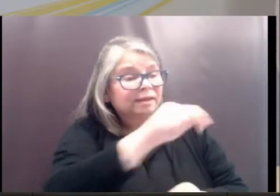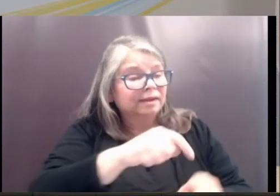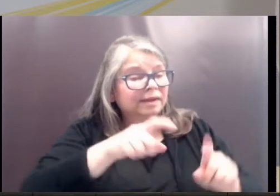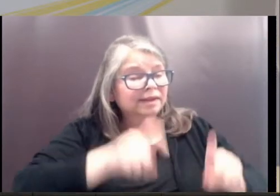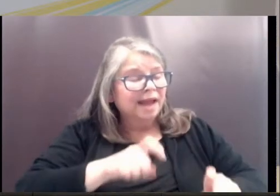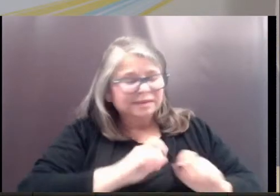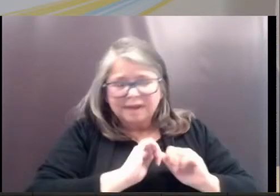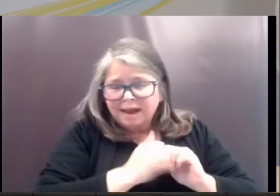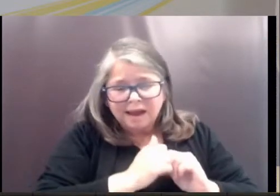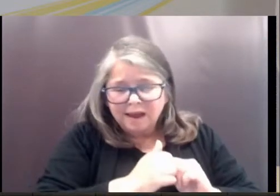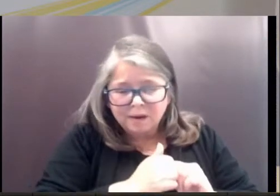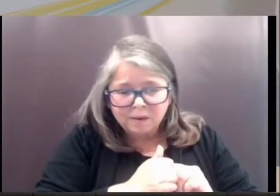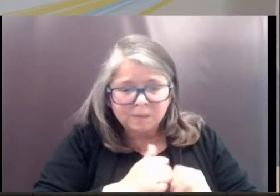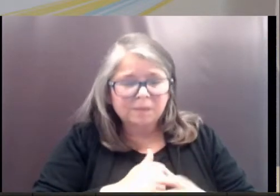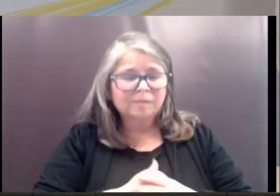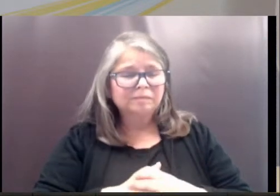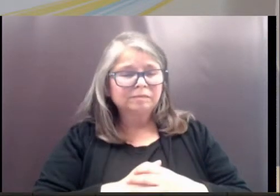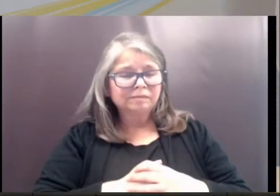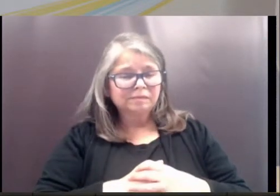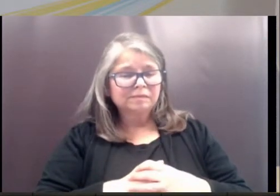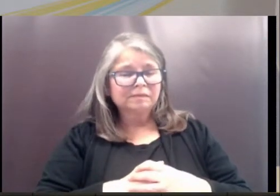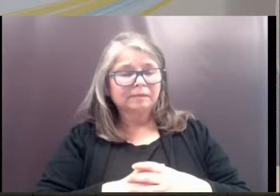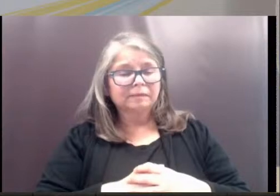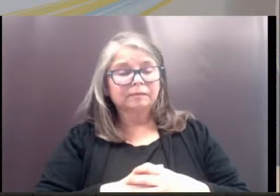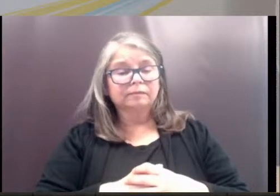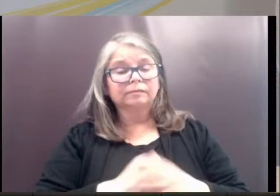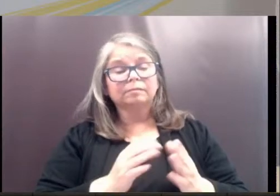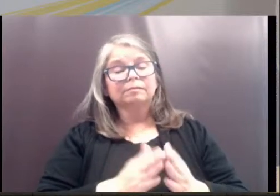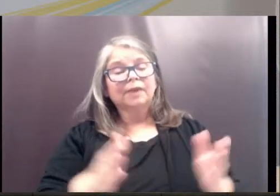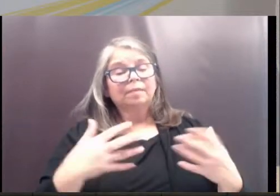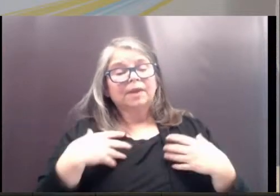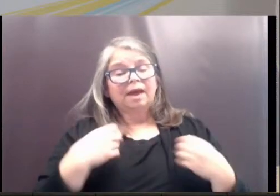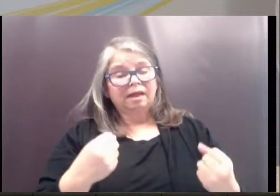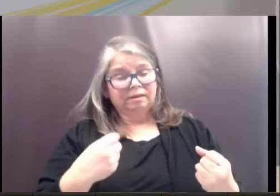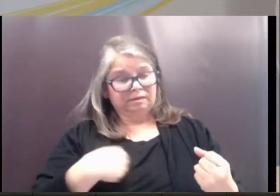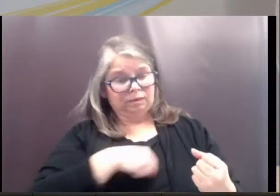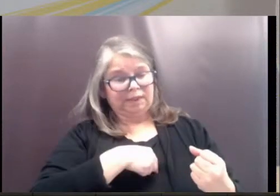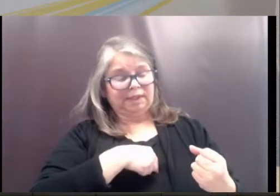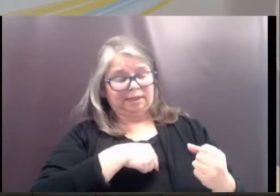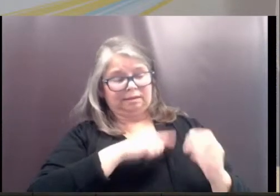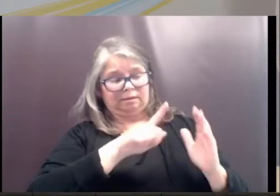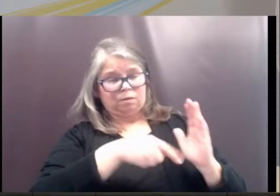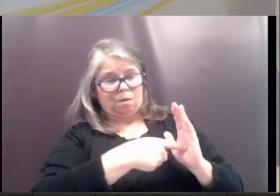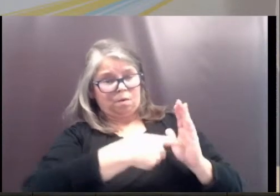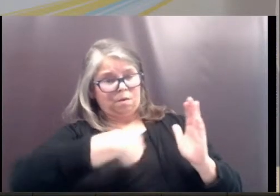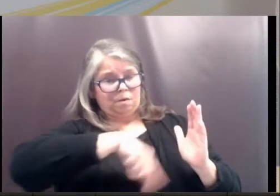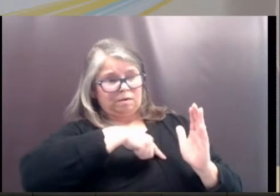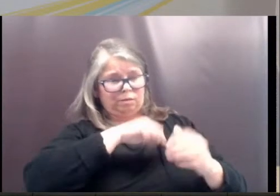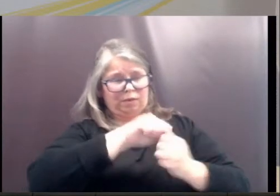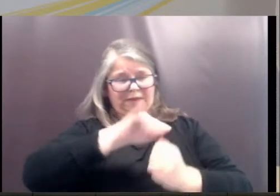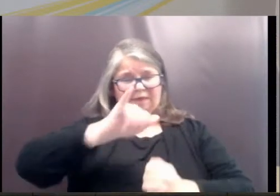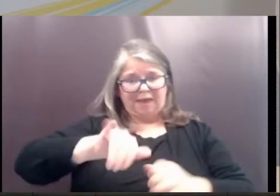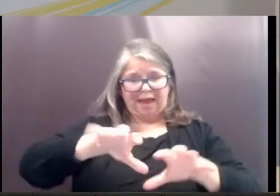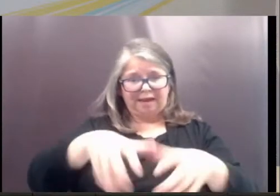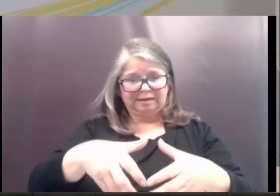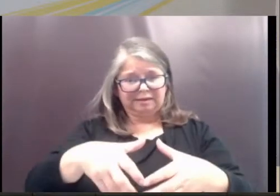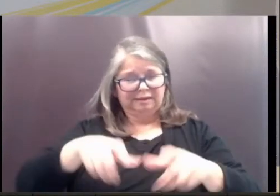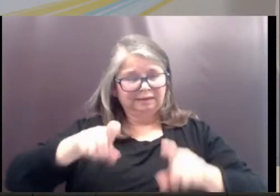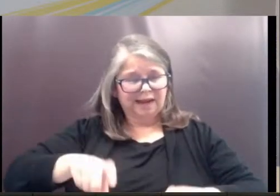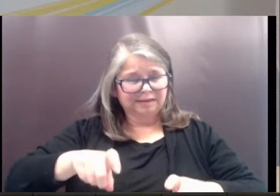the public health role is in the follow-up of the HIV